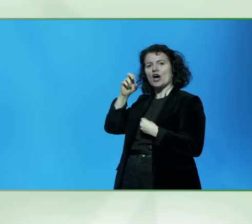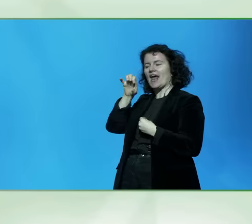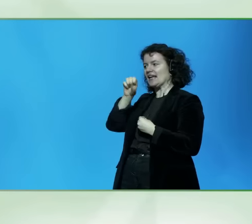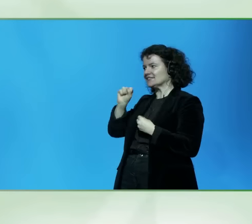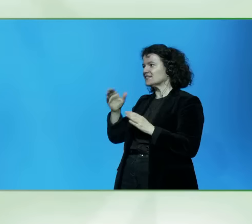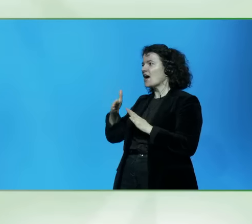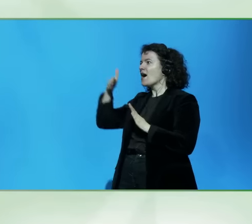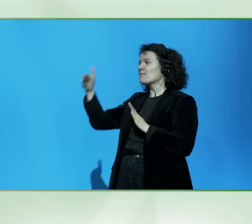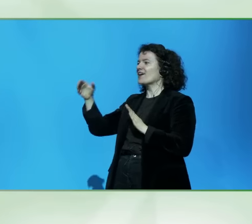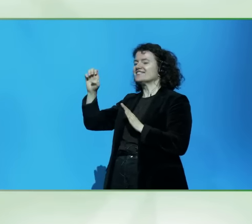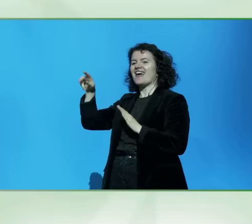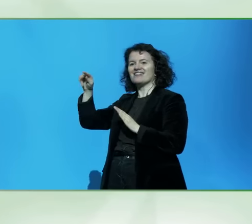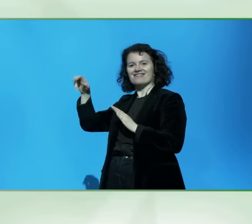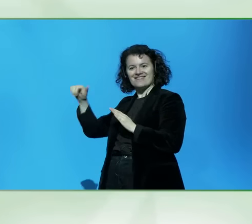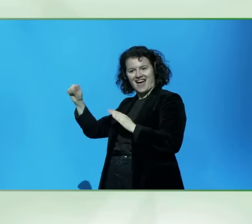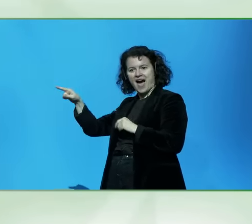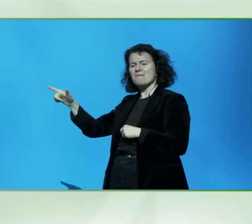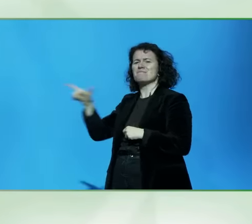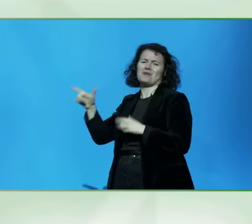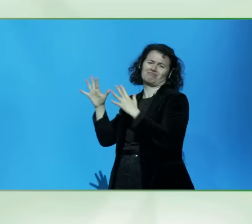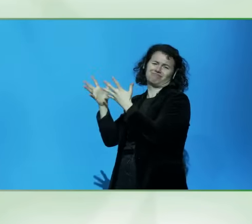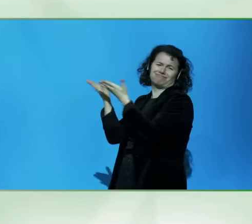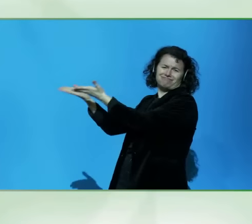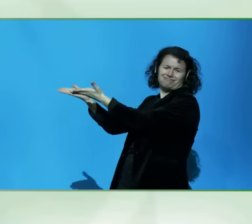Give it up for them as well.